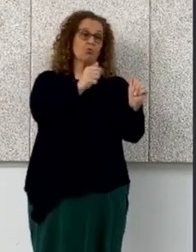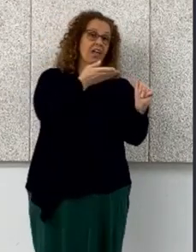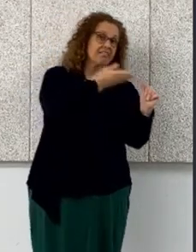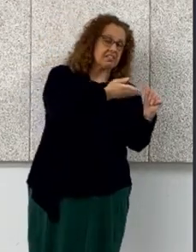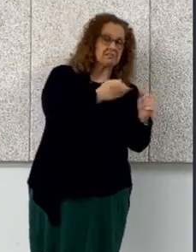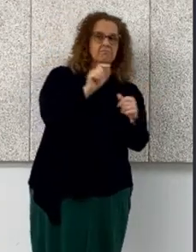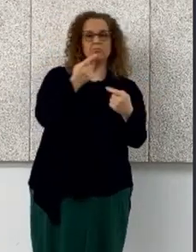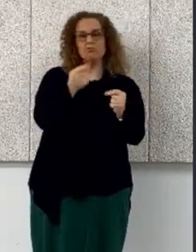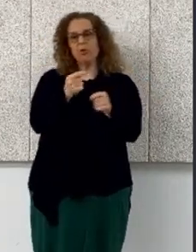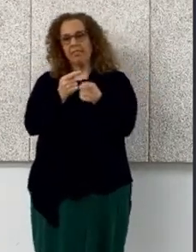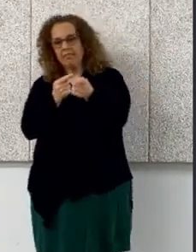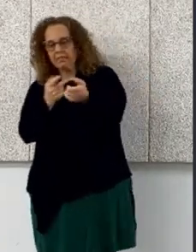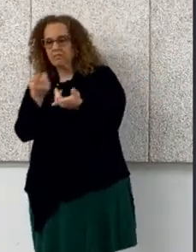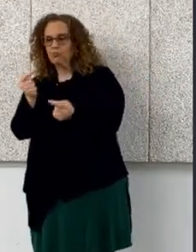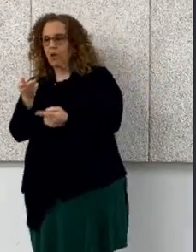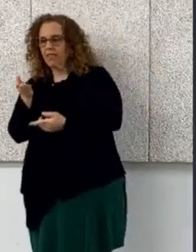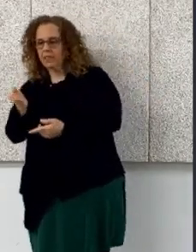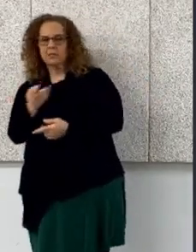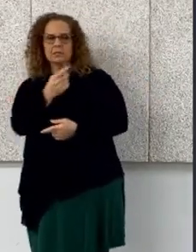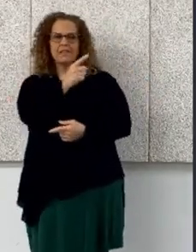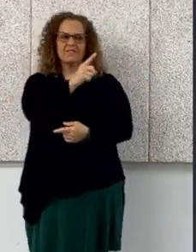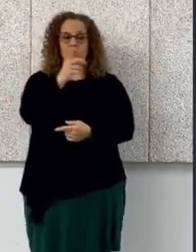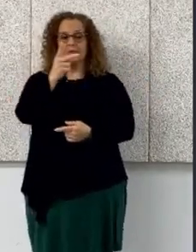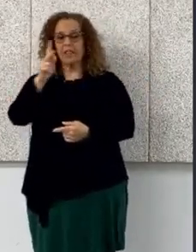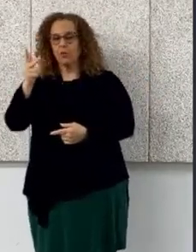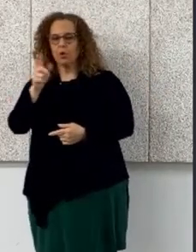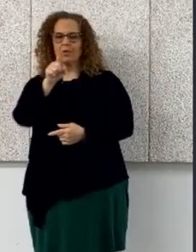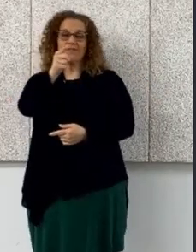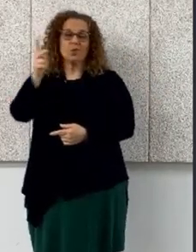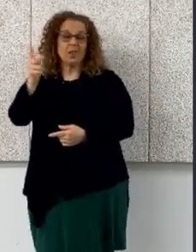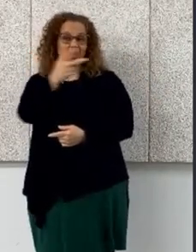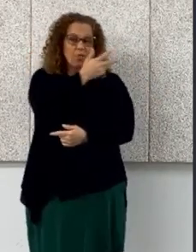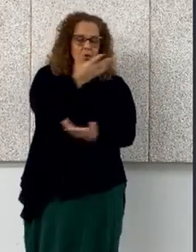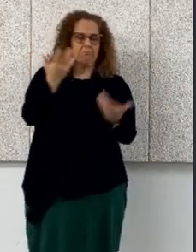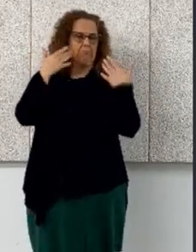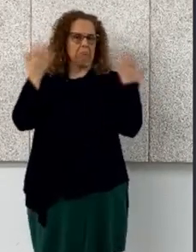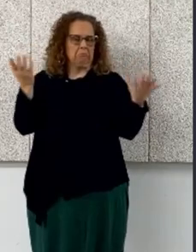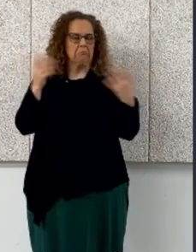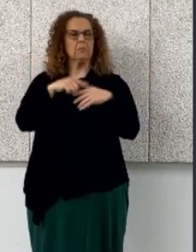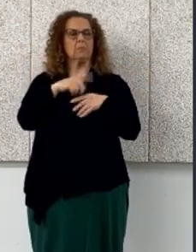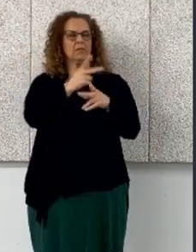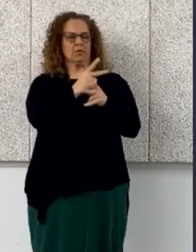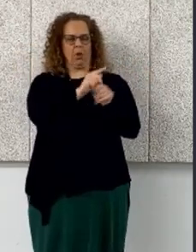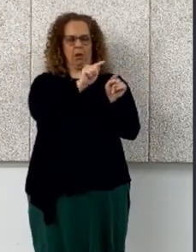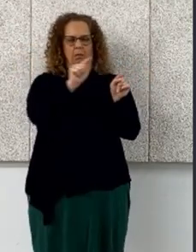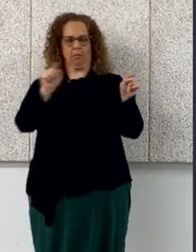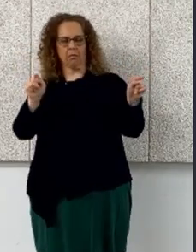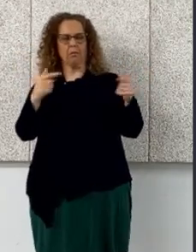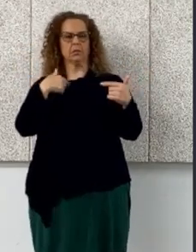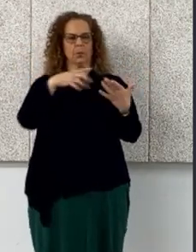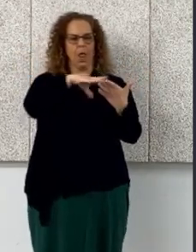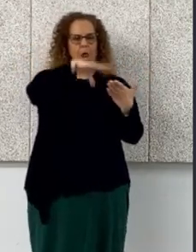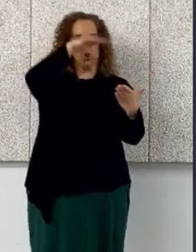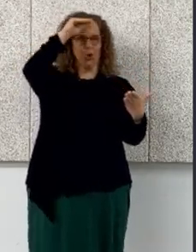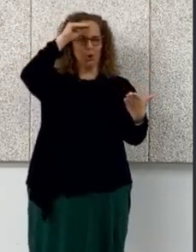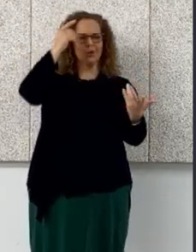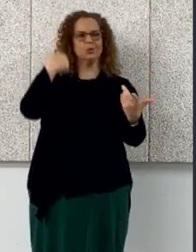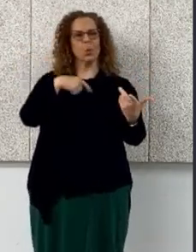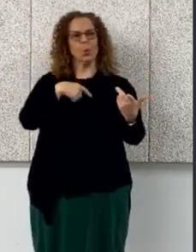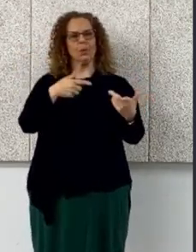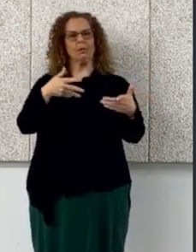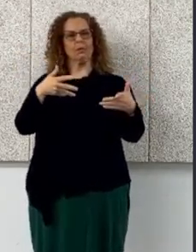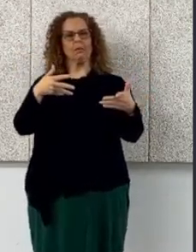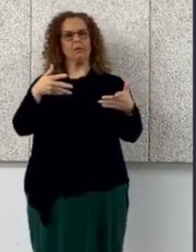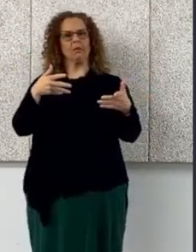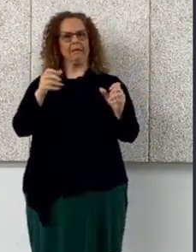We could try this, mm-hmm. and we'll try them in this order, you know? And by the time we get to this one, we will have learned something from these two so that we are allowed an